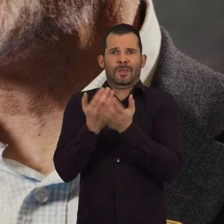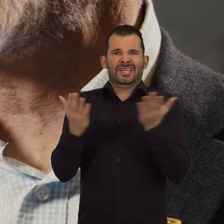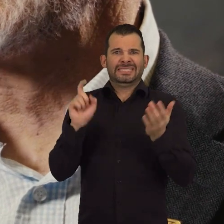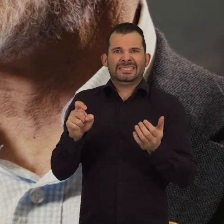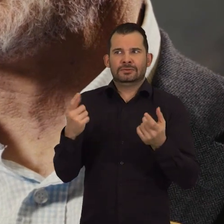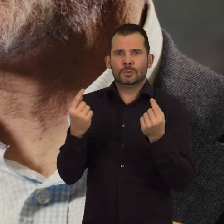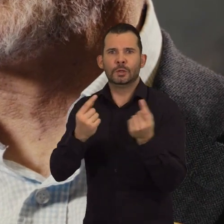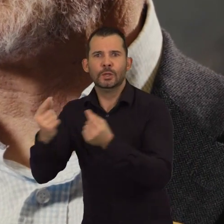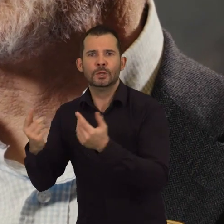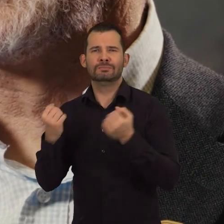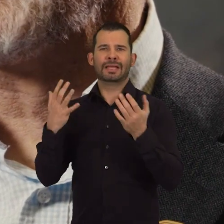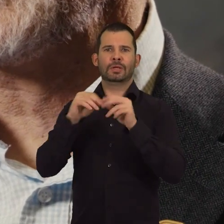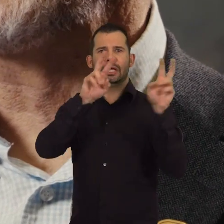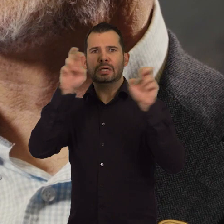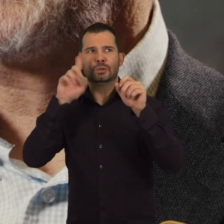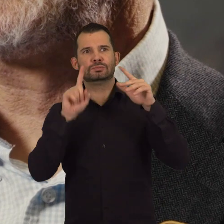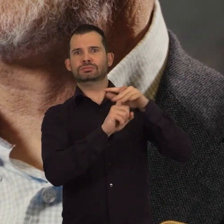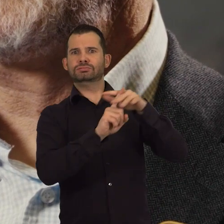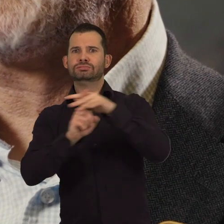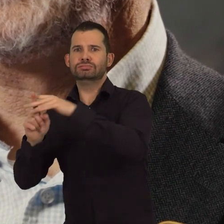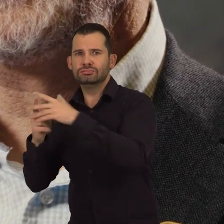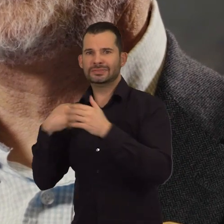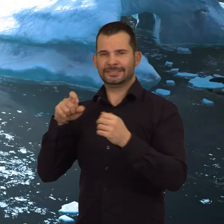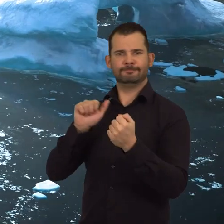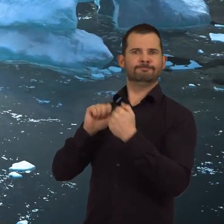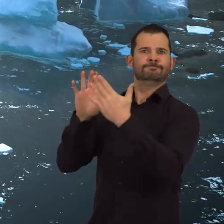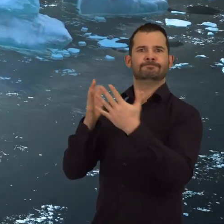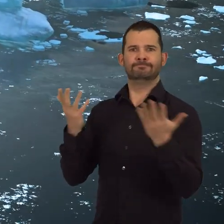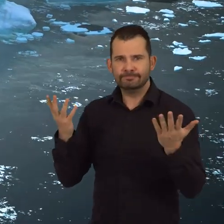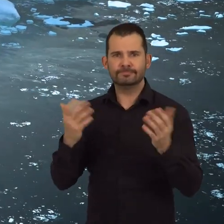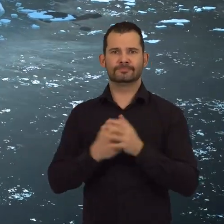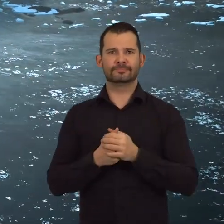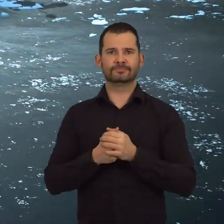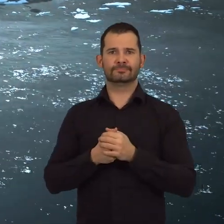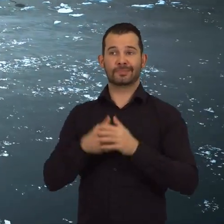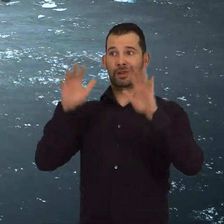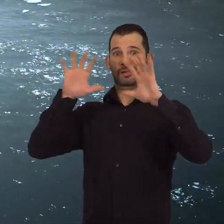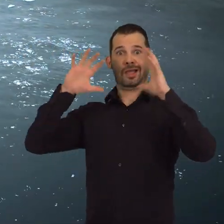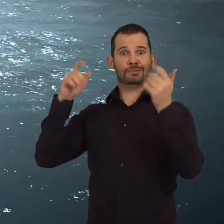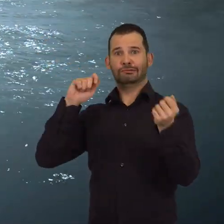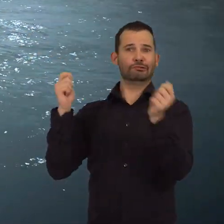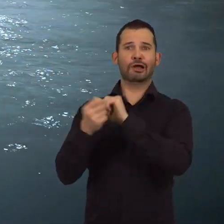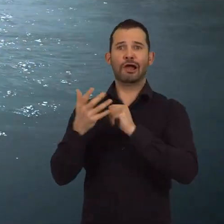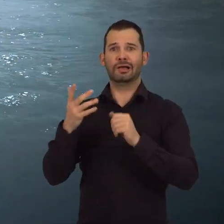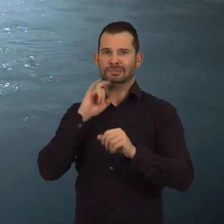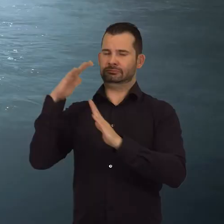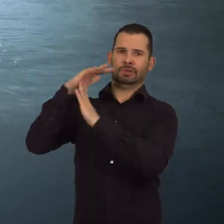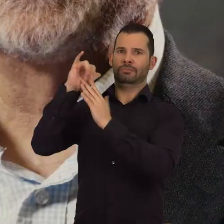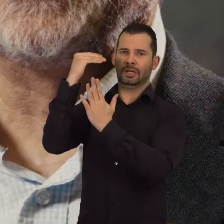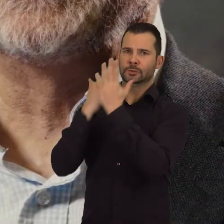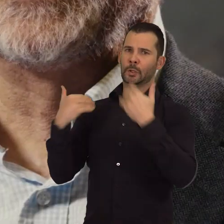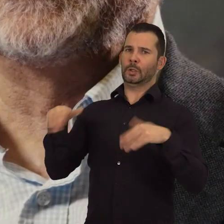more issues that are coming down the pipes that we need to address. Climate change is obviously right on top of